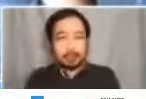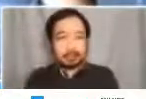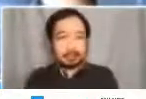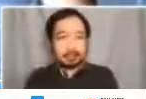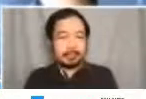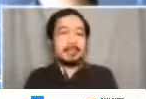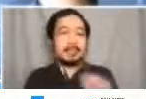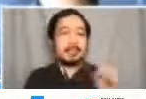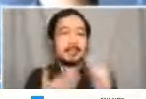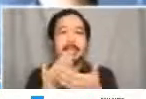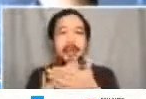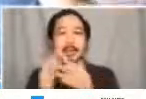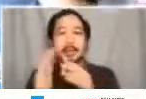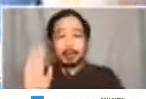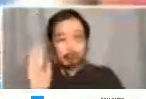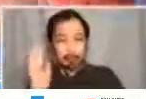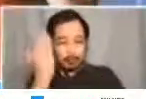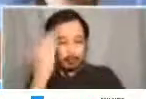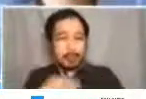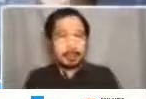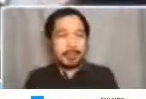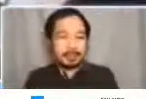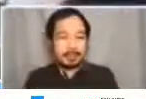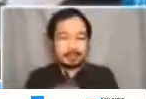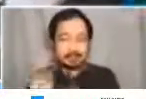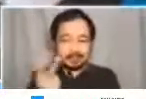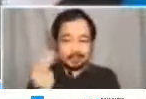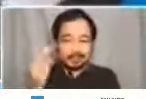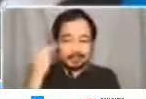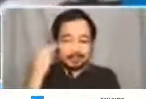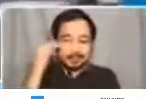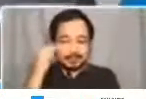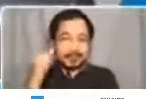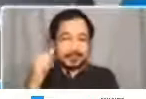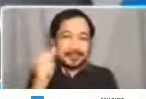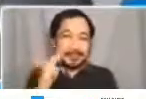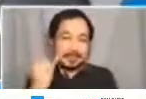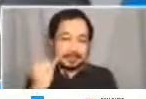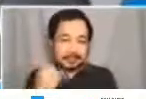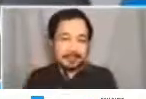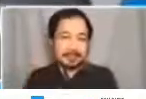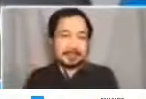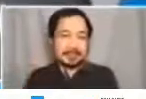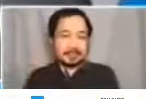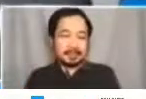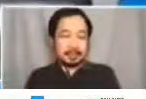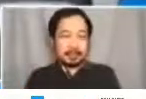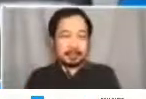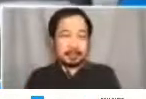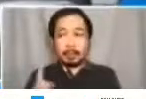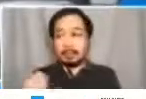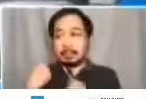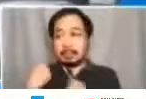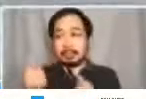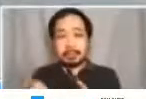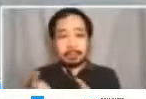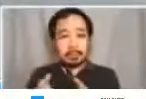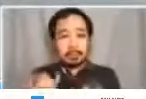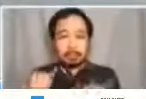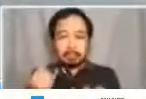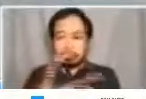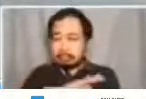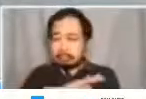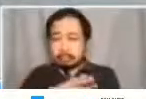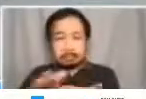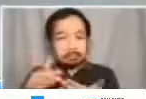na more or less clear po, we need to just establish what else will be classified as non-leisure and